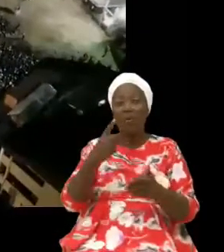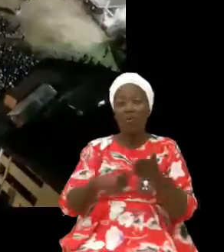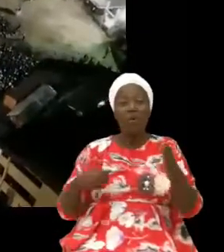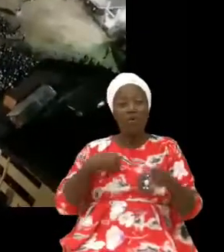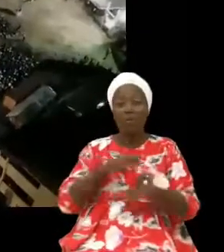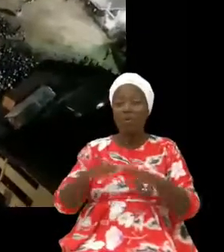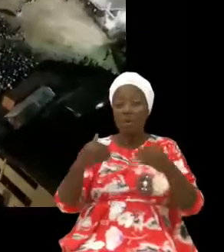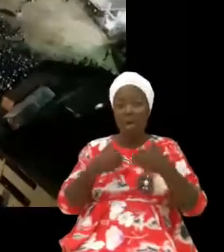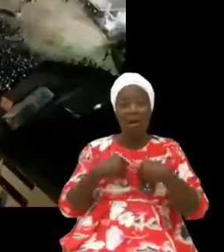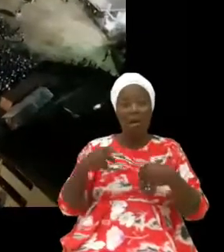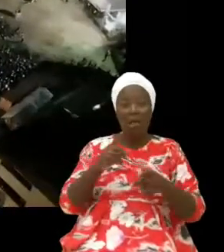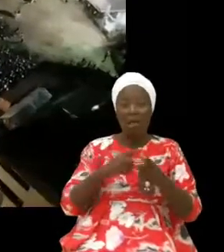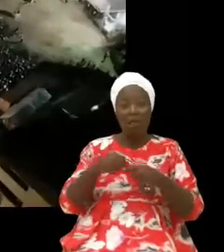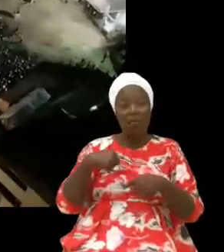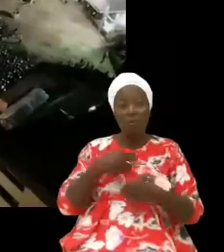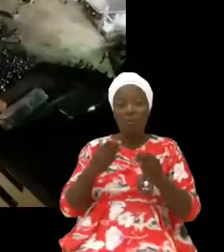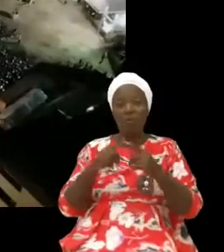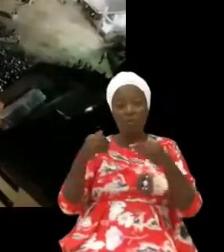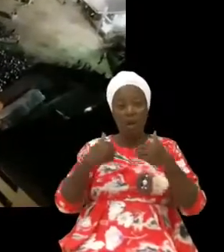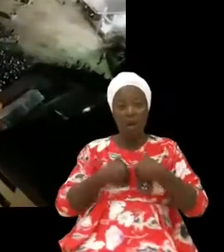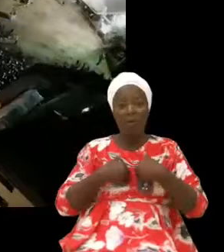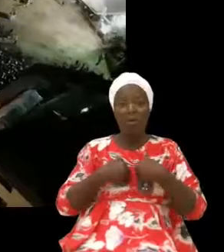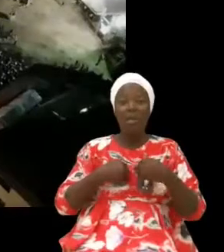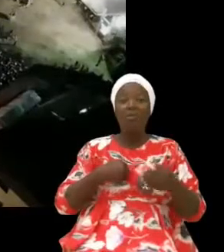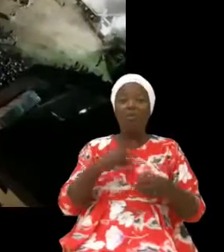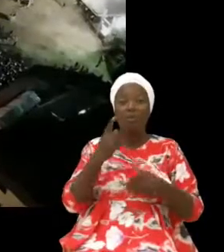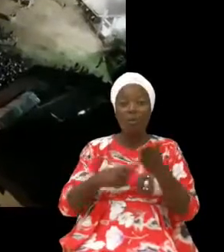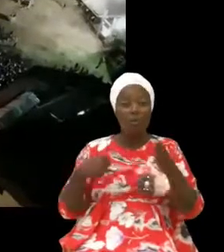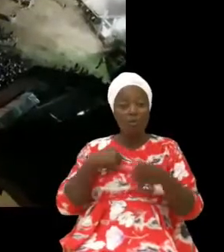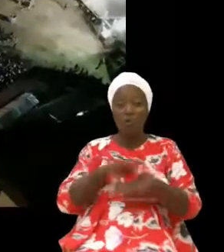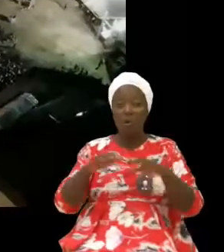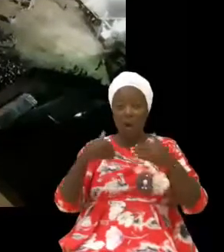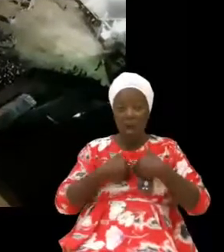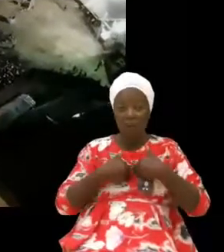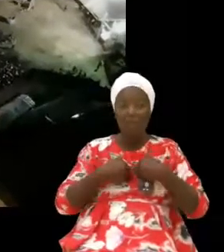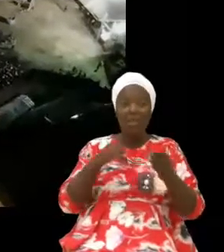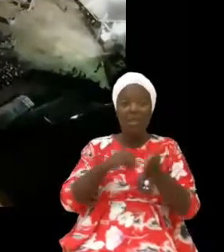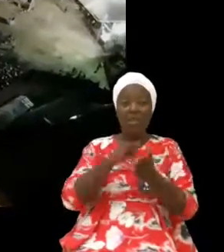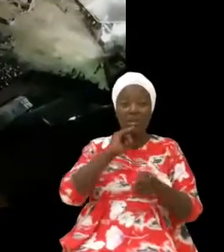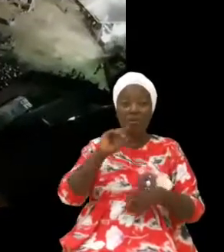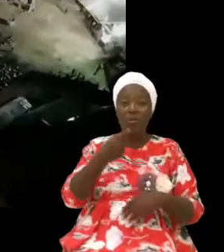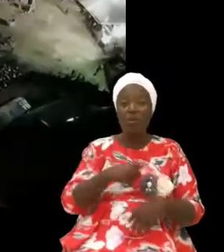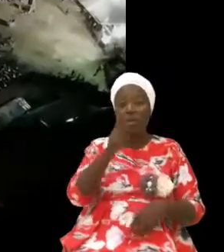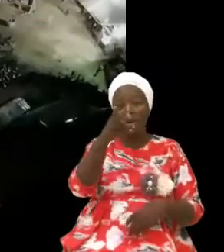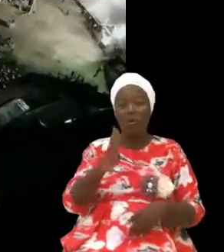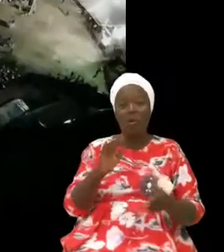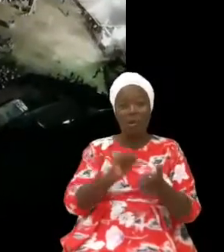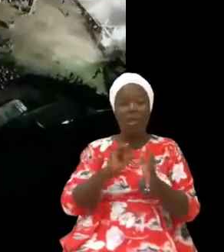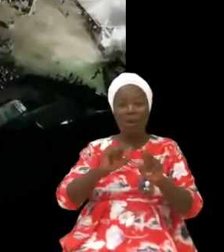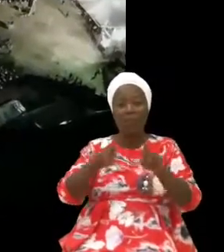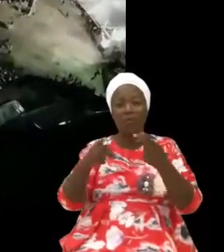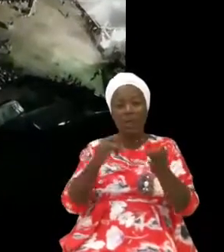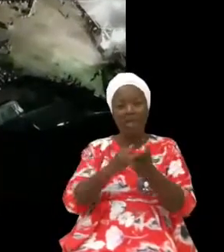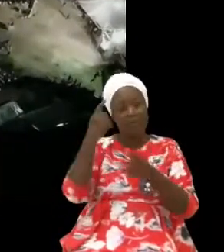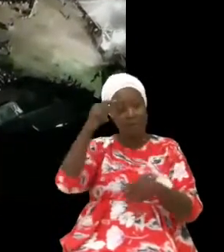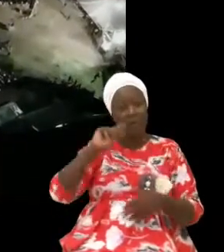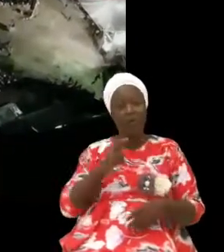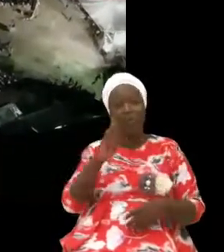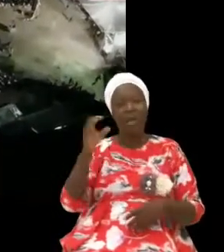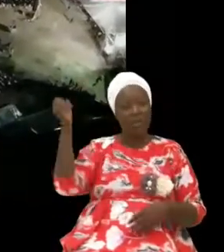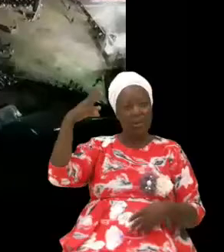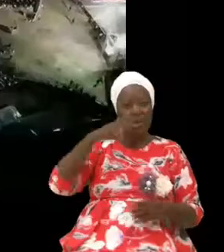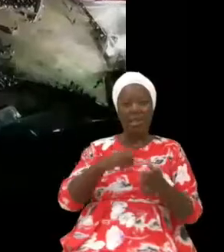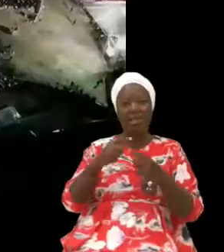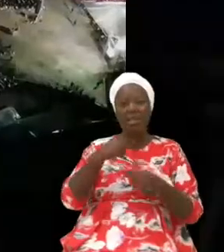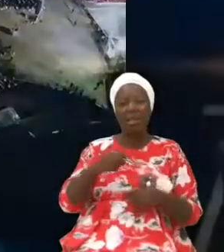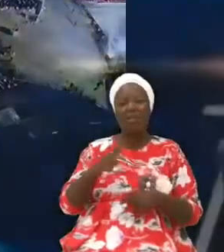And what we do not have and we want to have, it's only God that can provide it for us by grace.